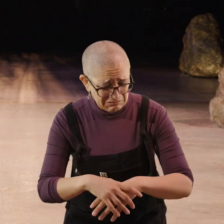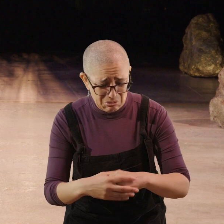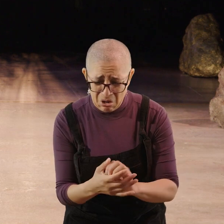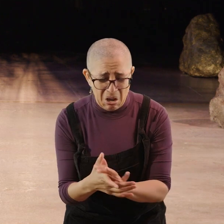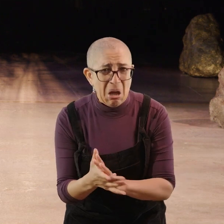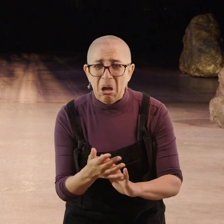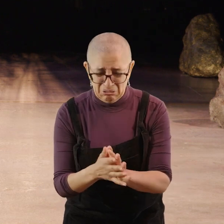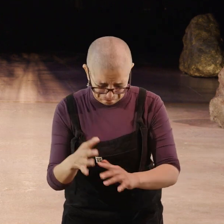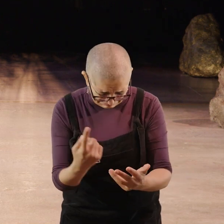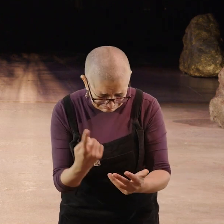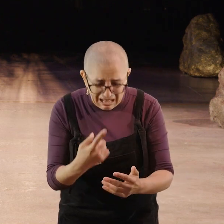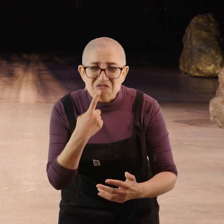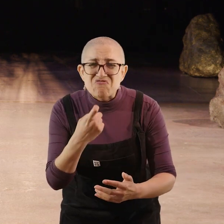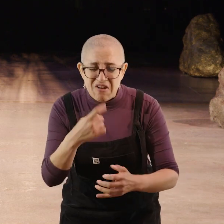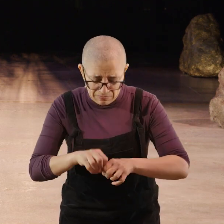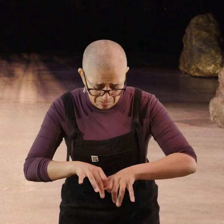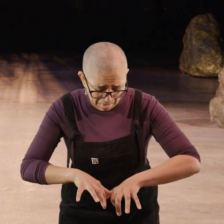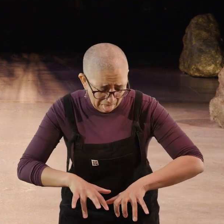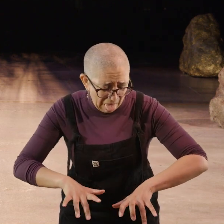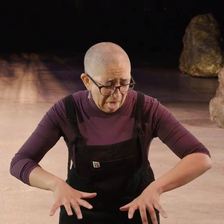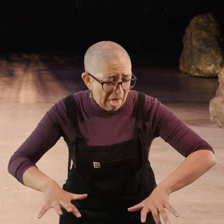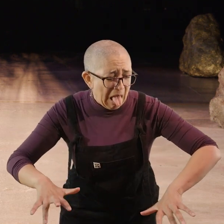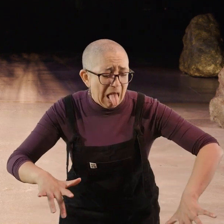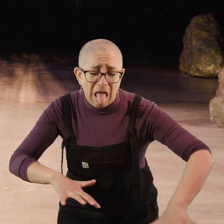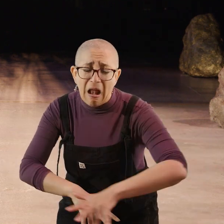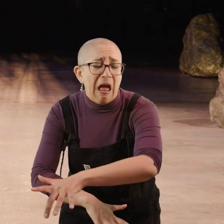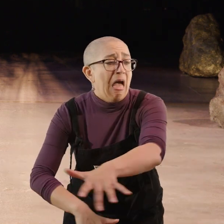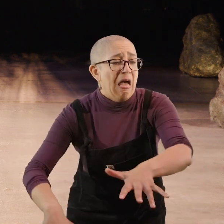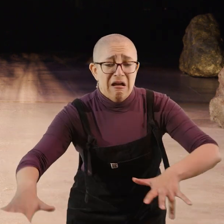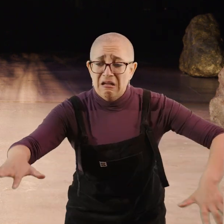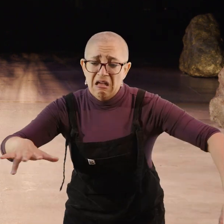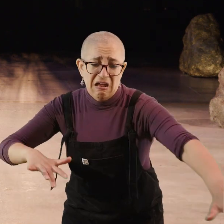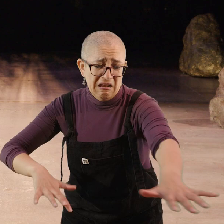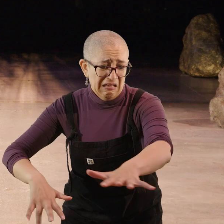seas incarnadine, making the green one red.